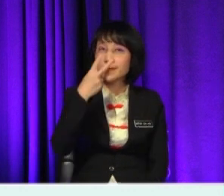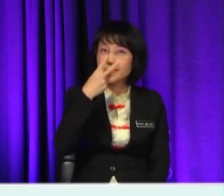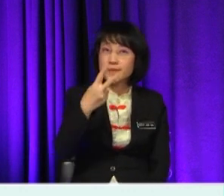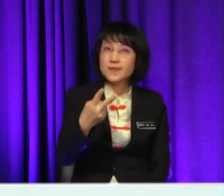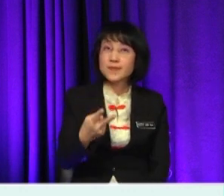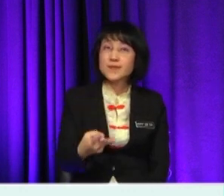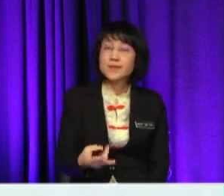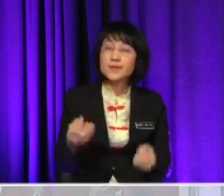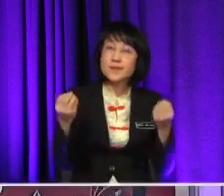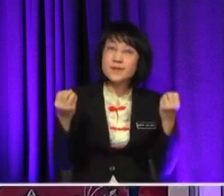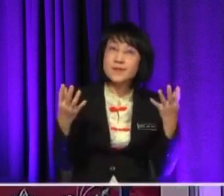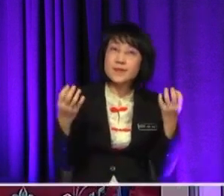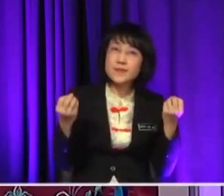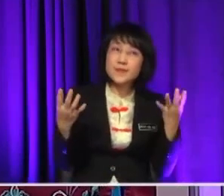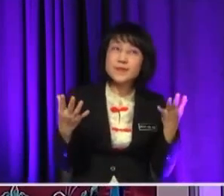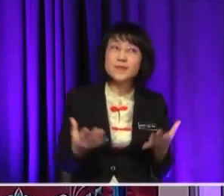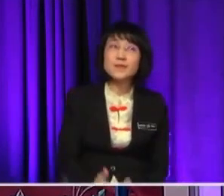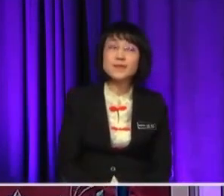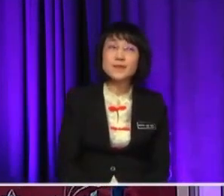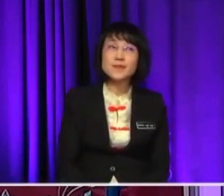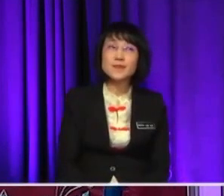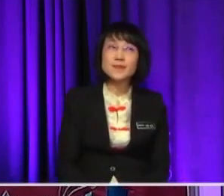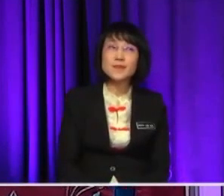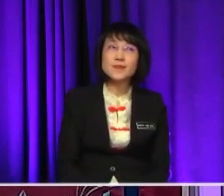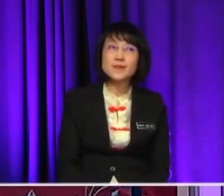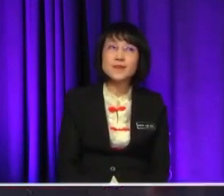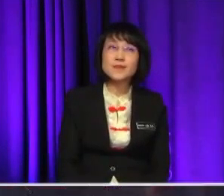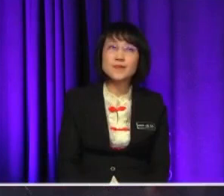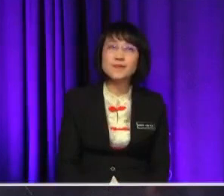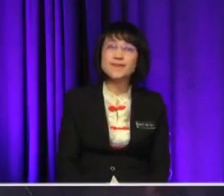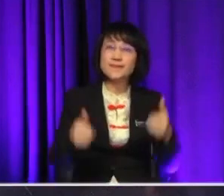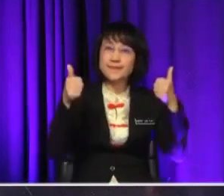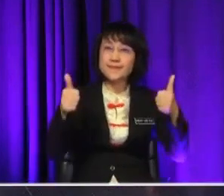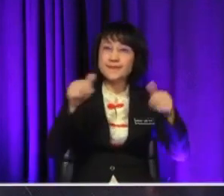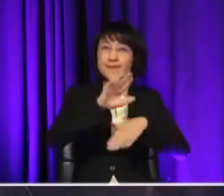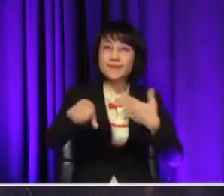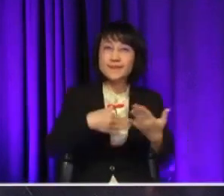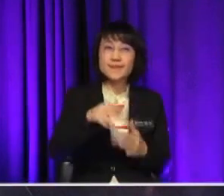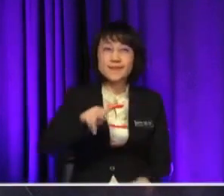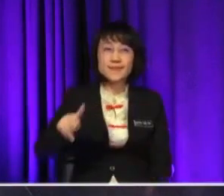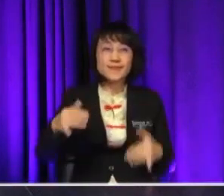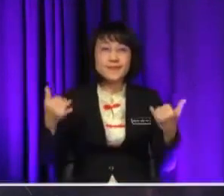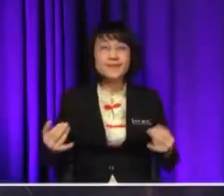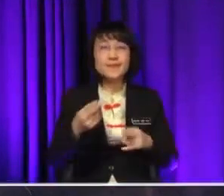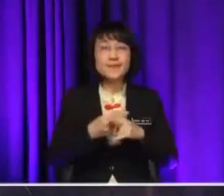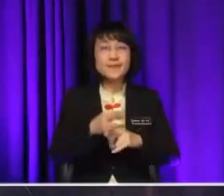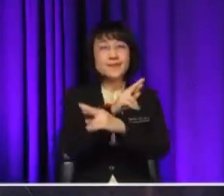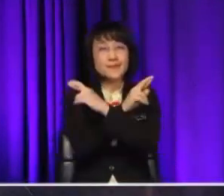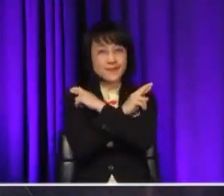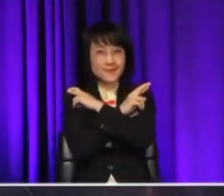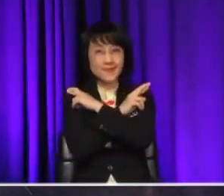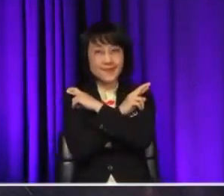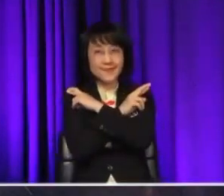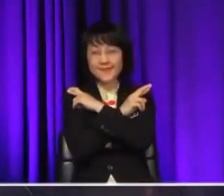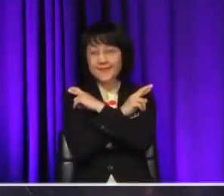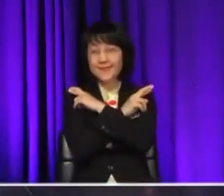lot of imagery. That's right. Thank you so much, teacher, for that. And of course, well done to all our pupils. Right now, we're going to take a short break. Back to you after this on Upper